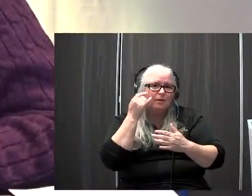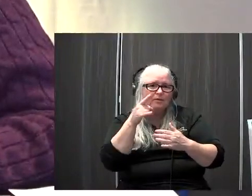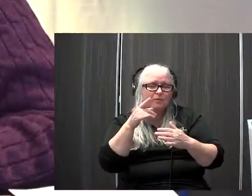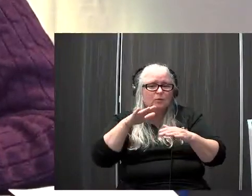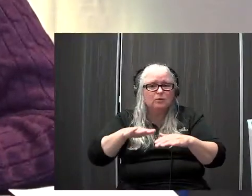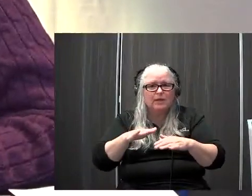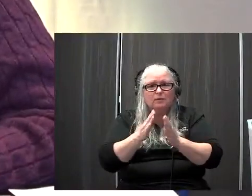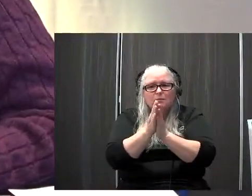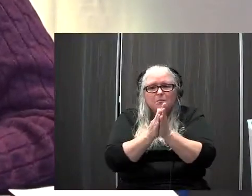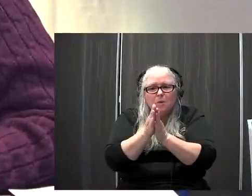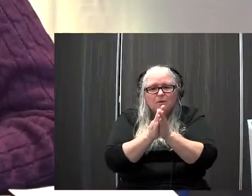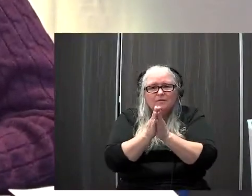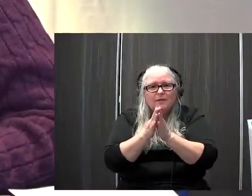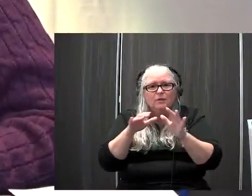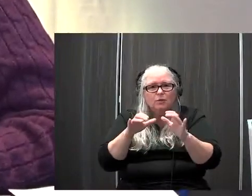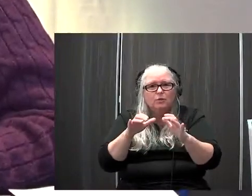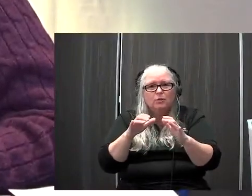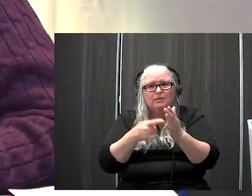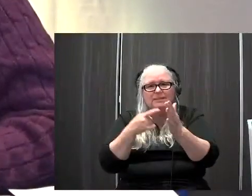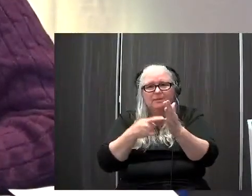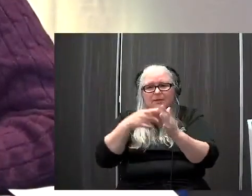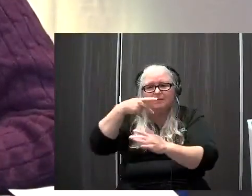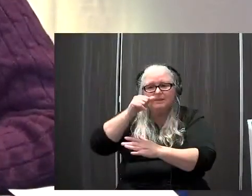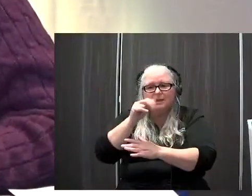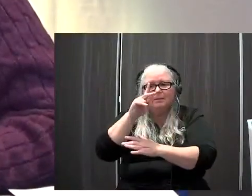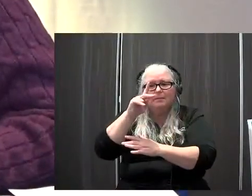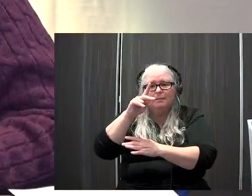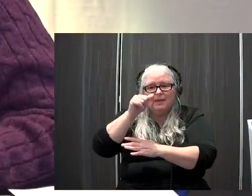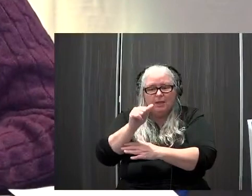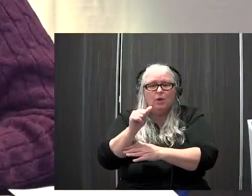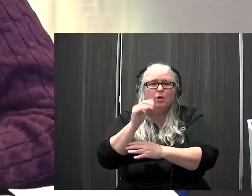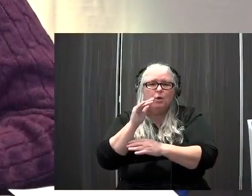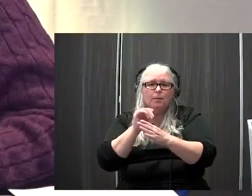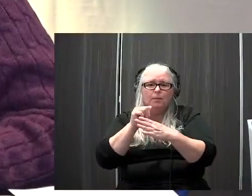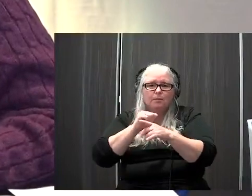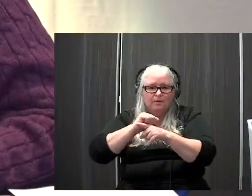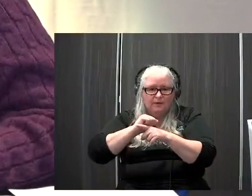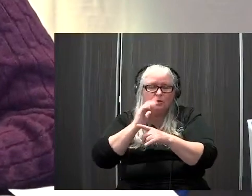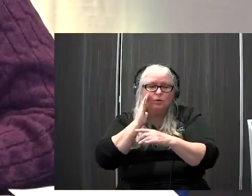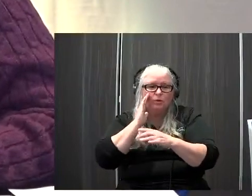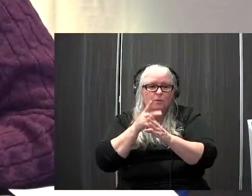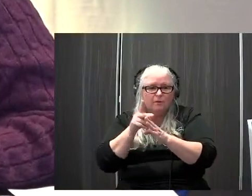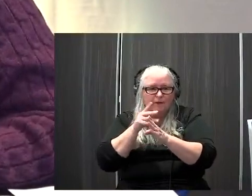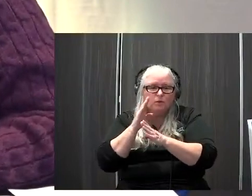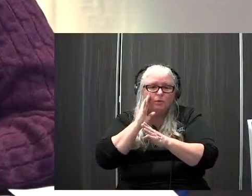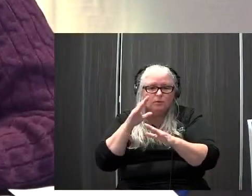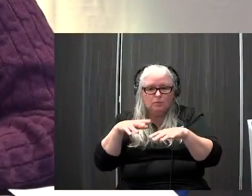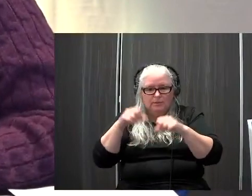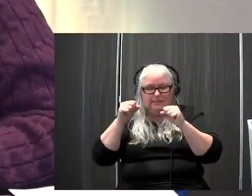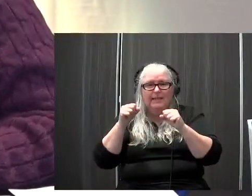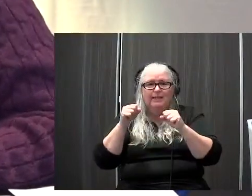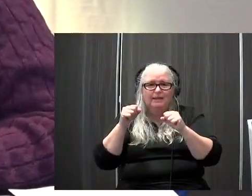job, sometimes paraprofessionals will take it and get a certification and some educational units. So it's a really good resource. Yeah.